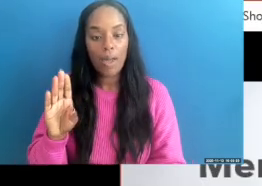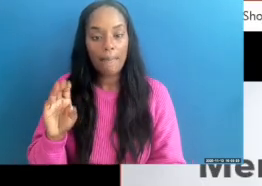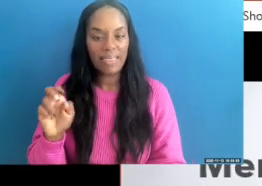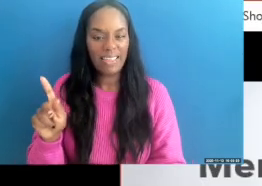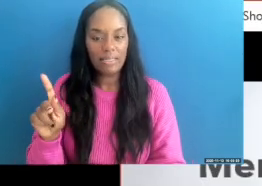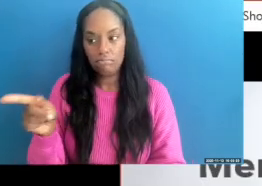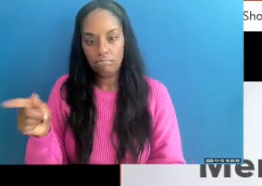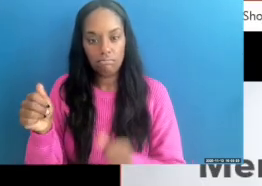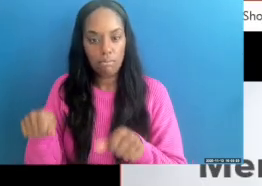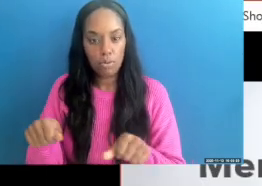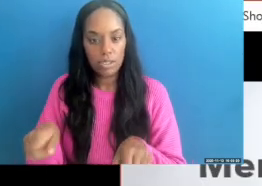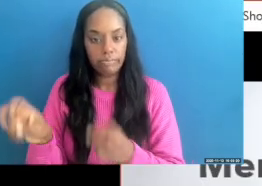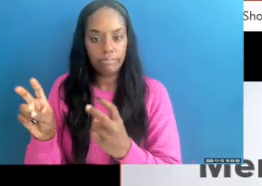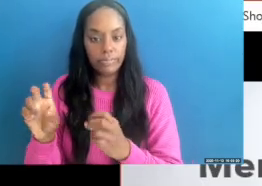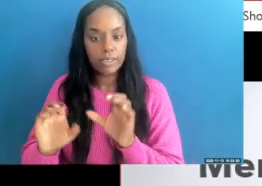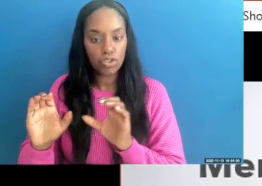which is dropped in the chat.